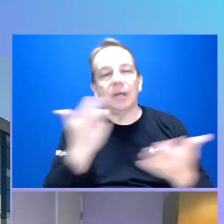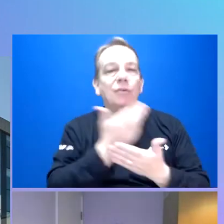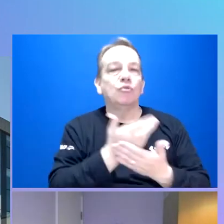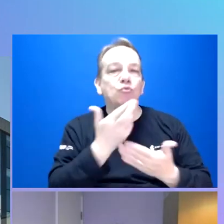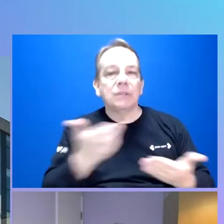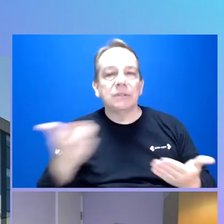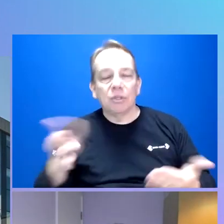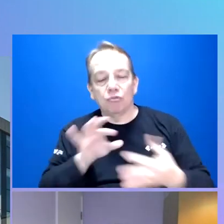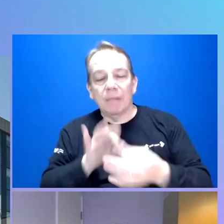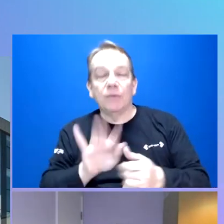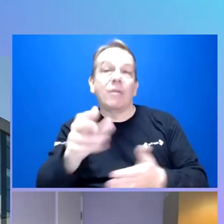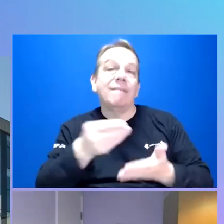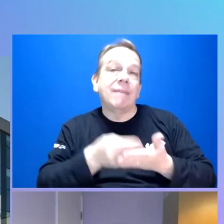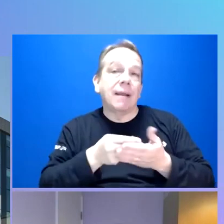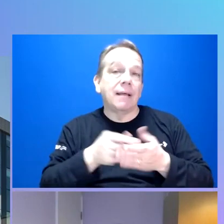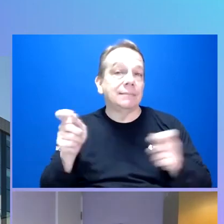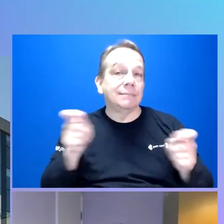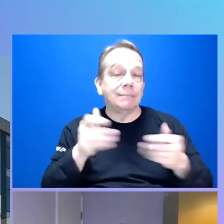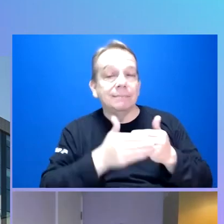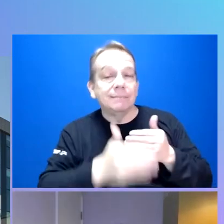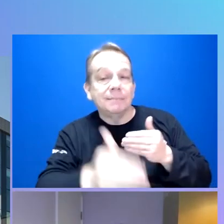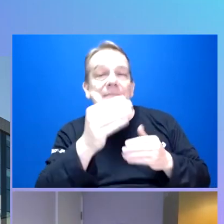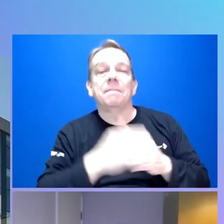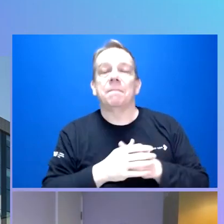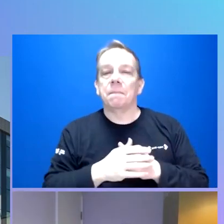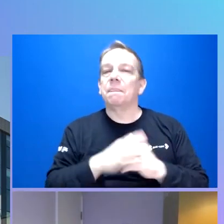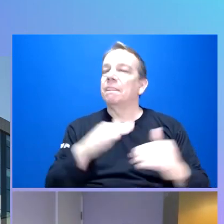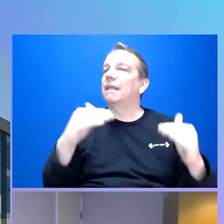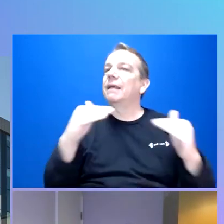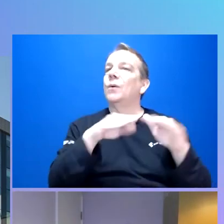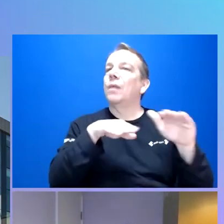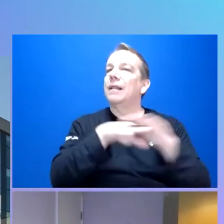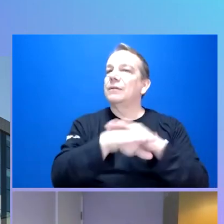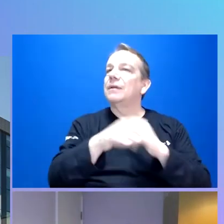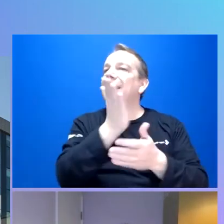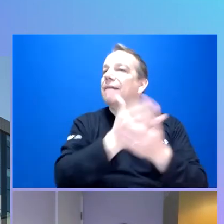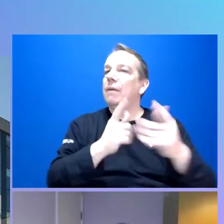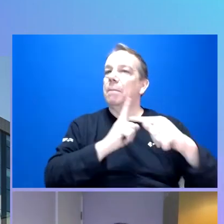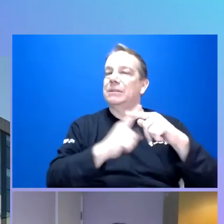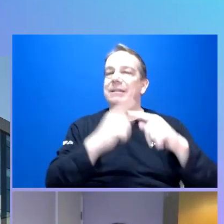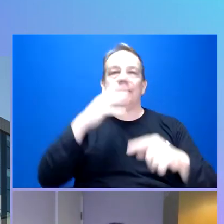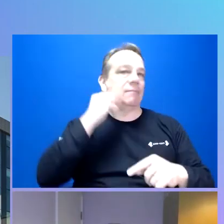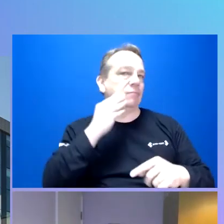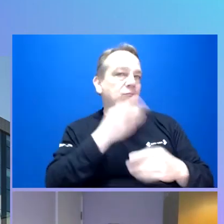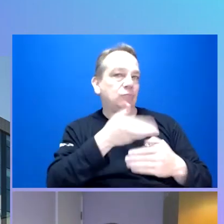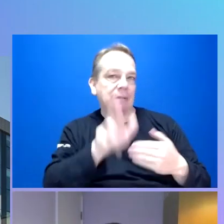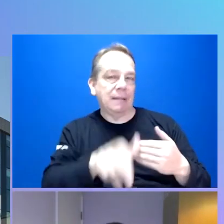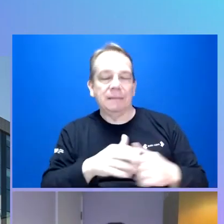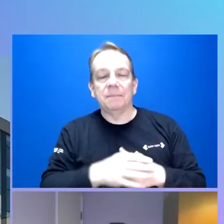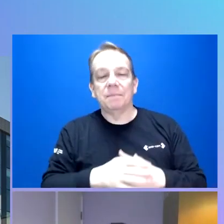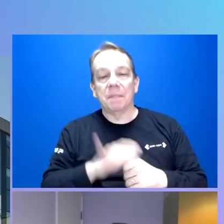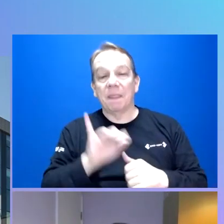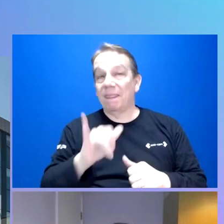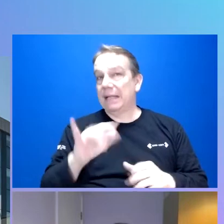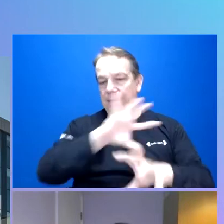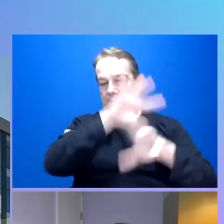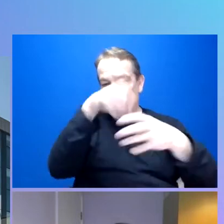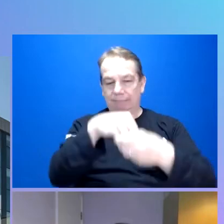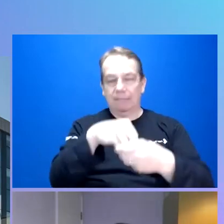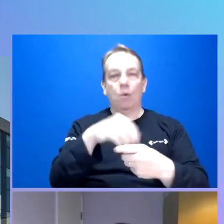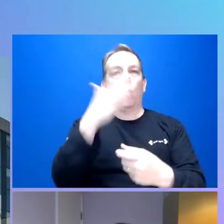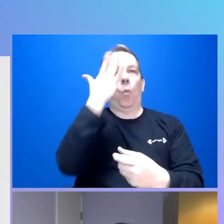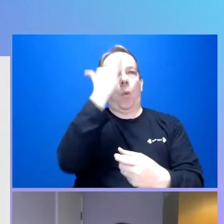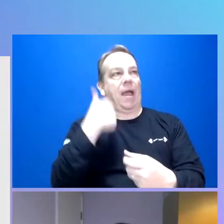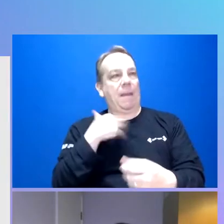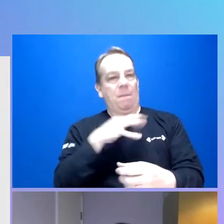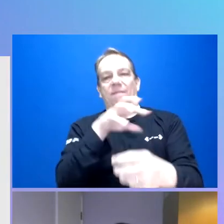to their finances, the ultimate goal being equal access to every positive outcome. That is the context, so I'll jump into the